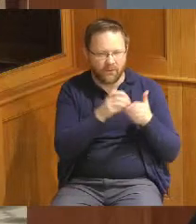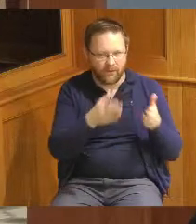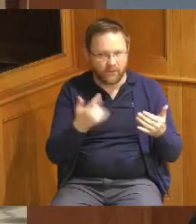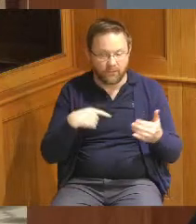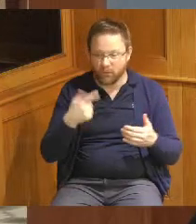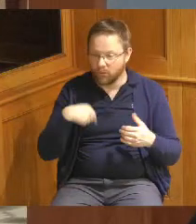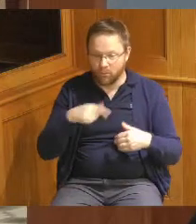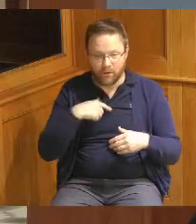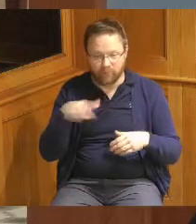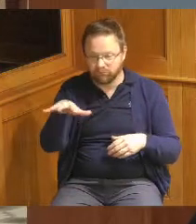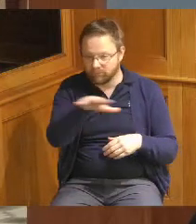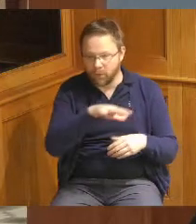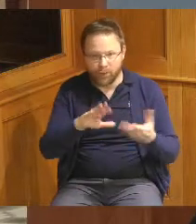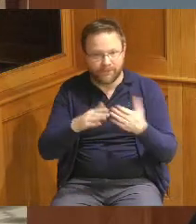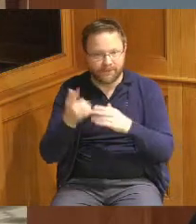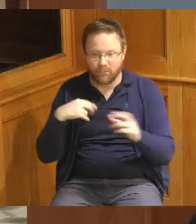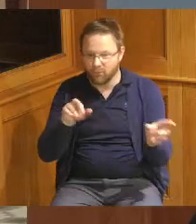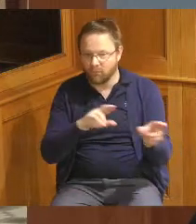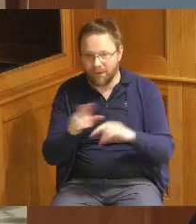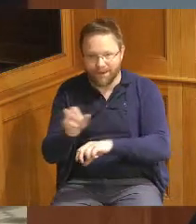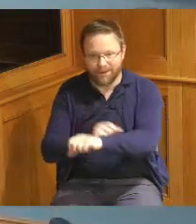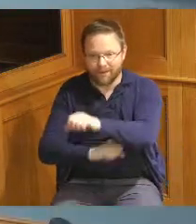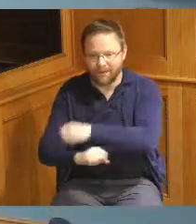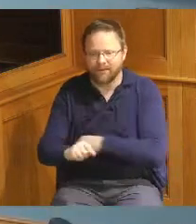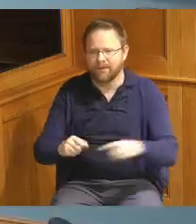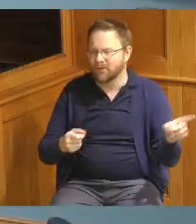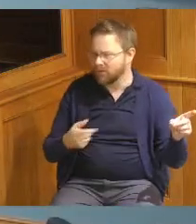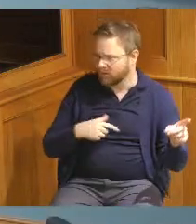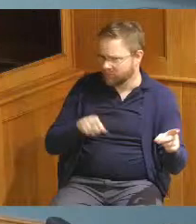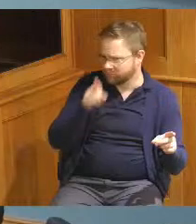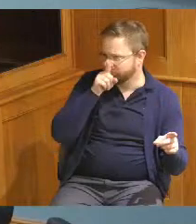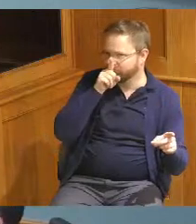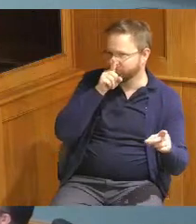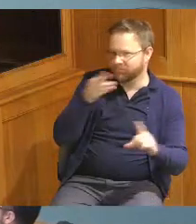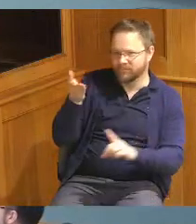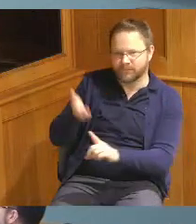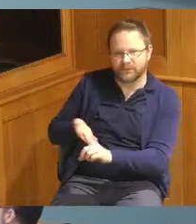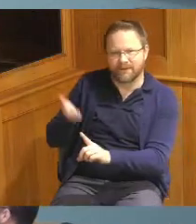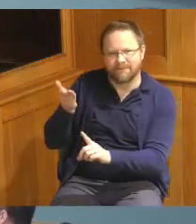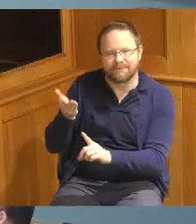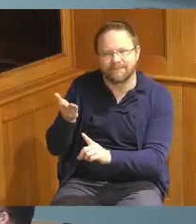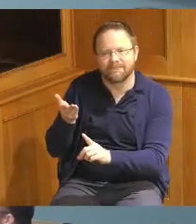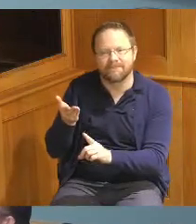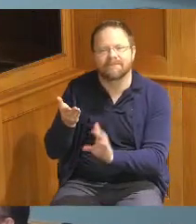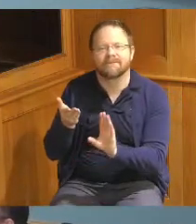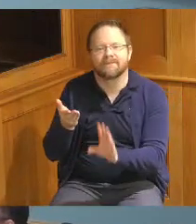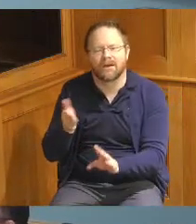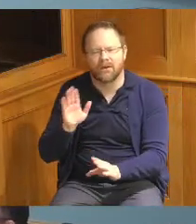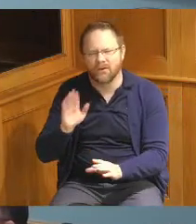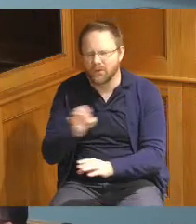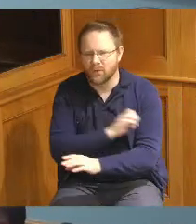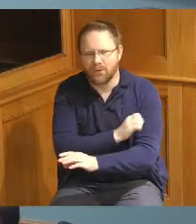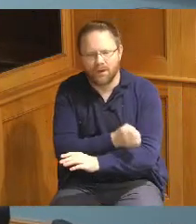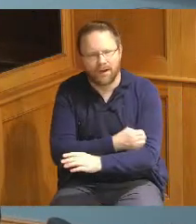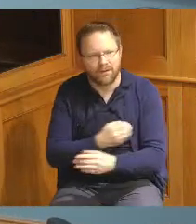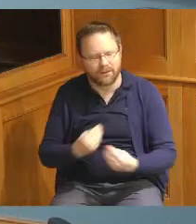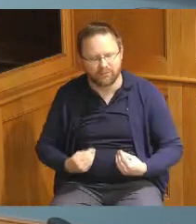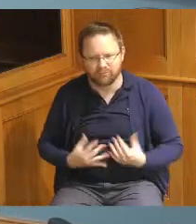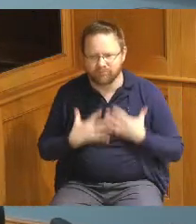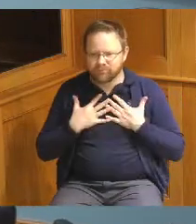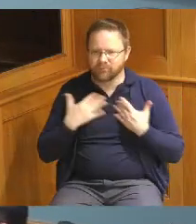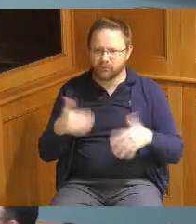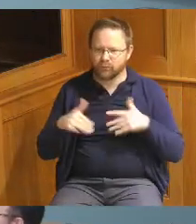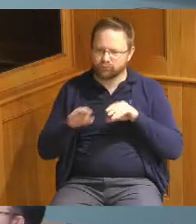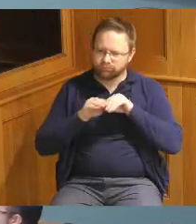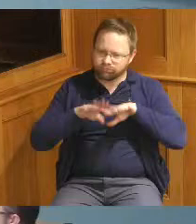That's We're great. here, we're ready. And I just want, you didn't say anything about you. Oh. And so your energy is so infectious.